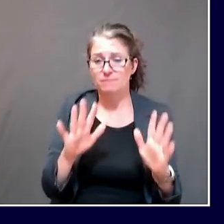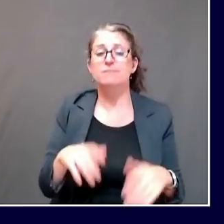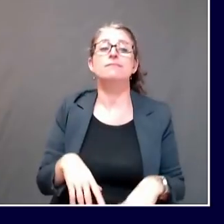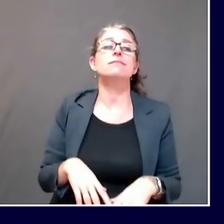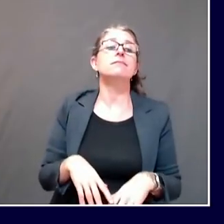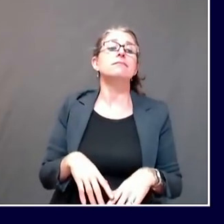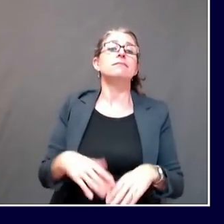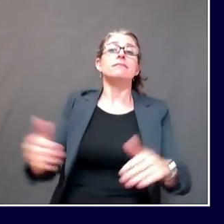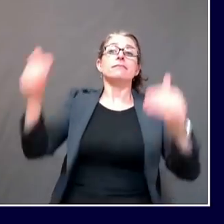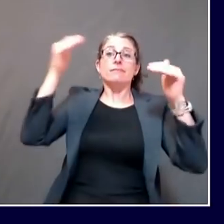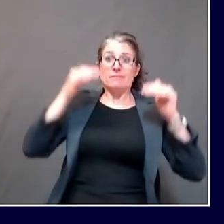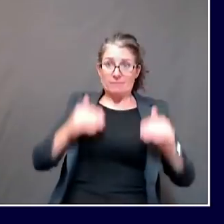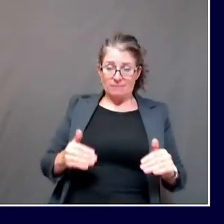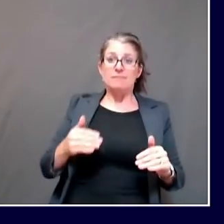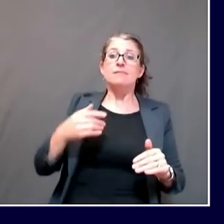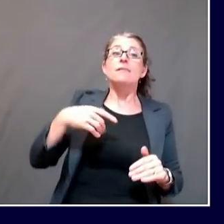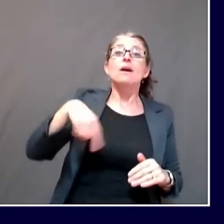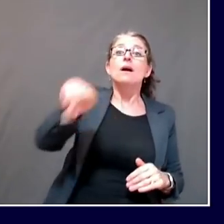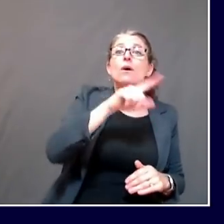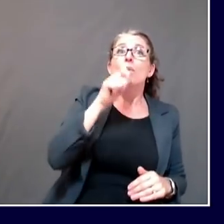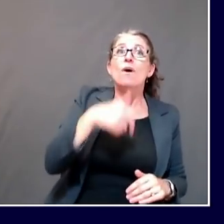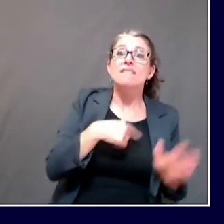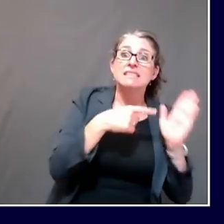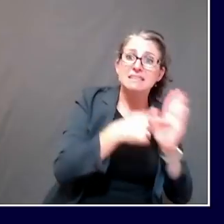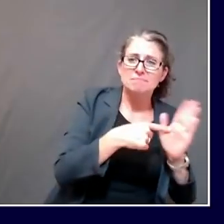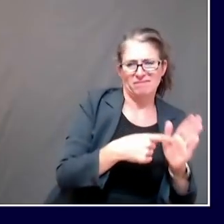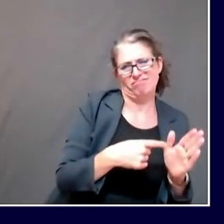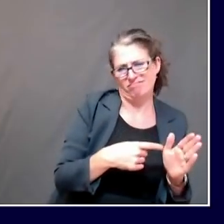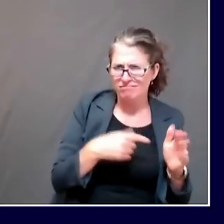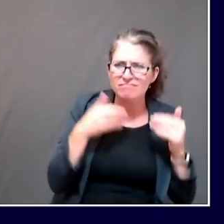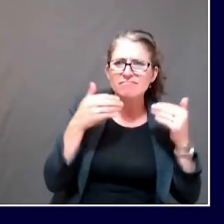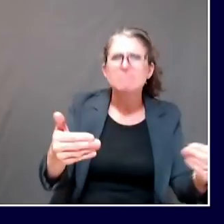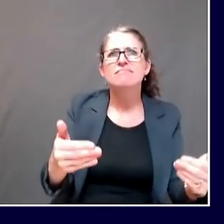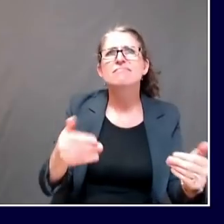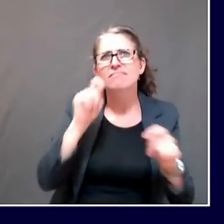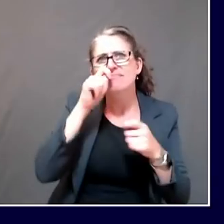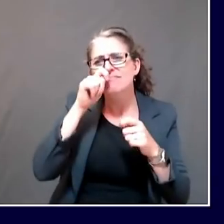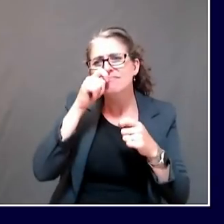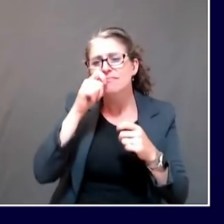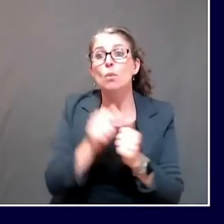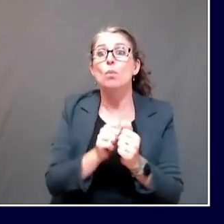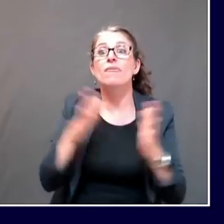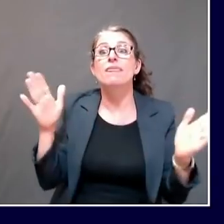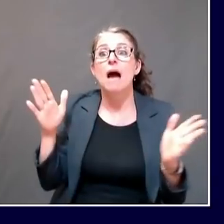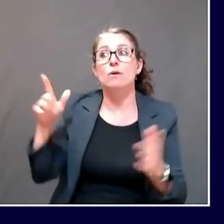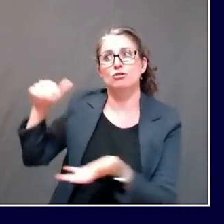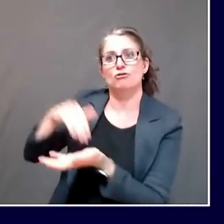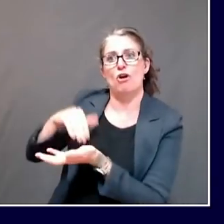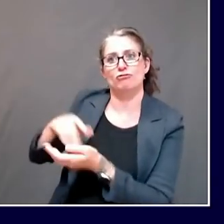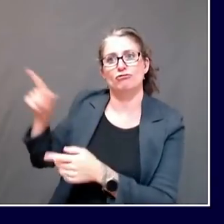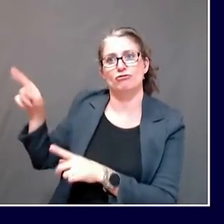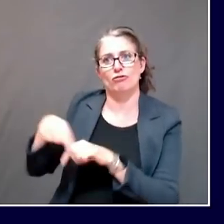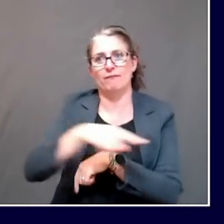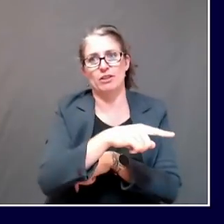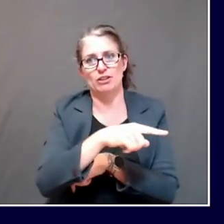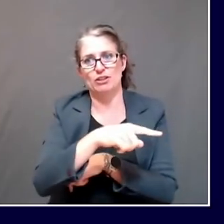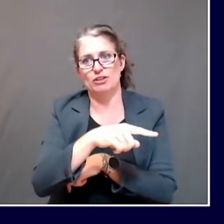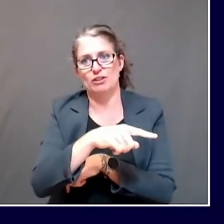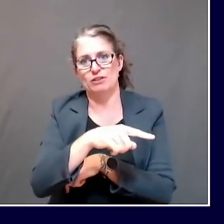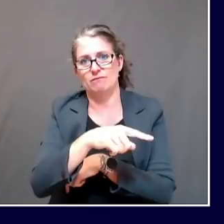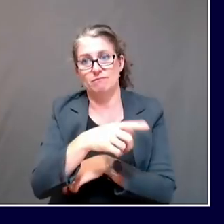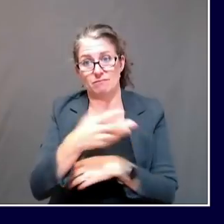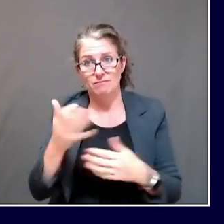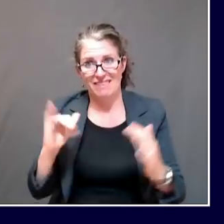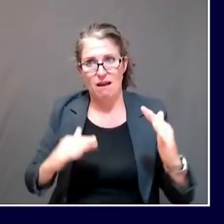for example, one of the 27 swab and send sites across the state of Maine. With that standing order in hand, they can